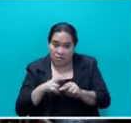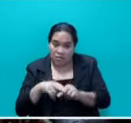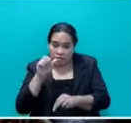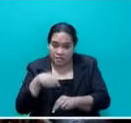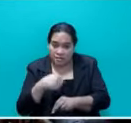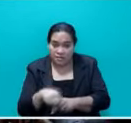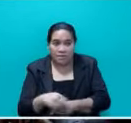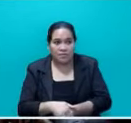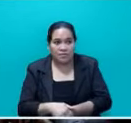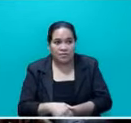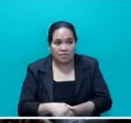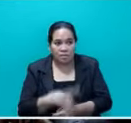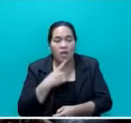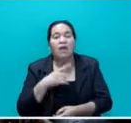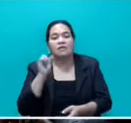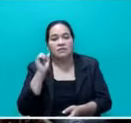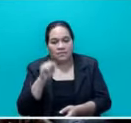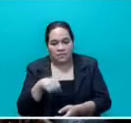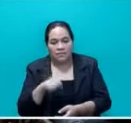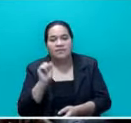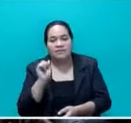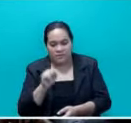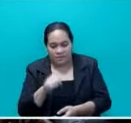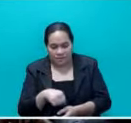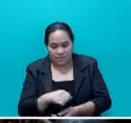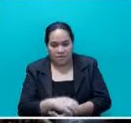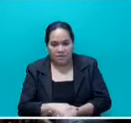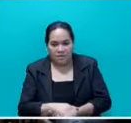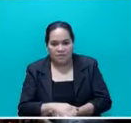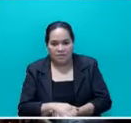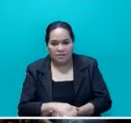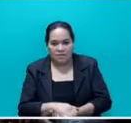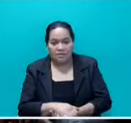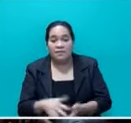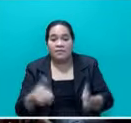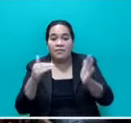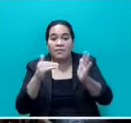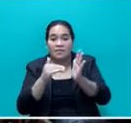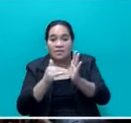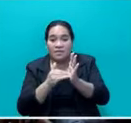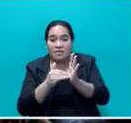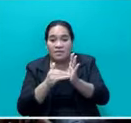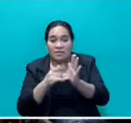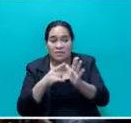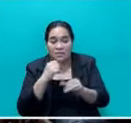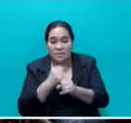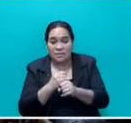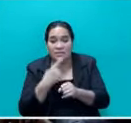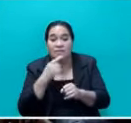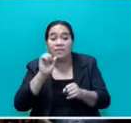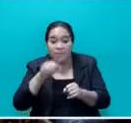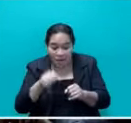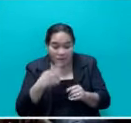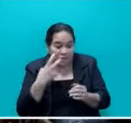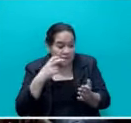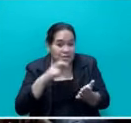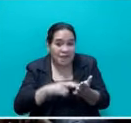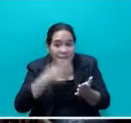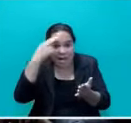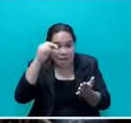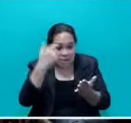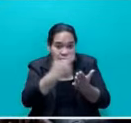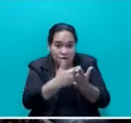Yeah. That's his question. Yes. So, Mr. Speaker, sir, by us having this register,